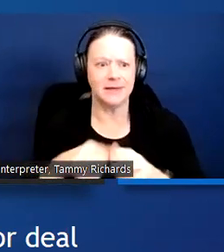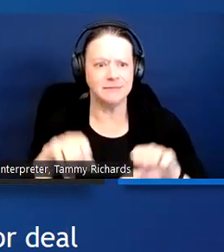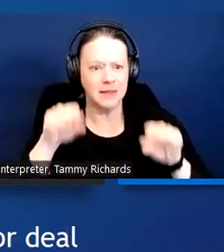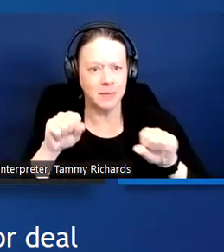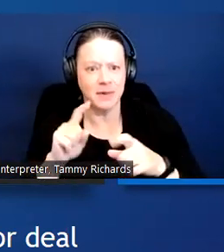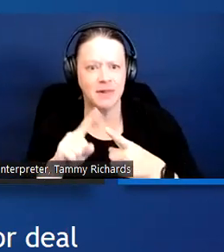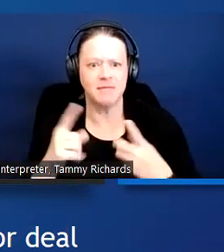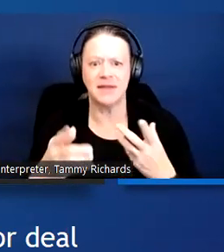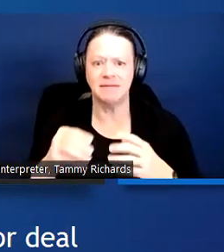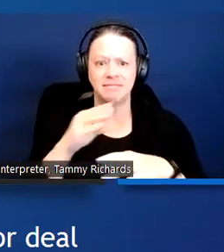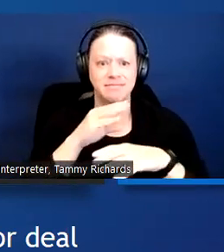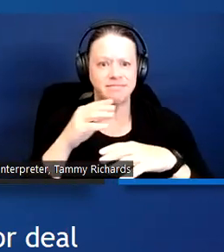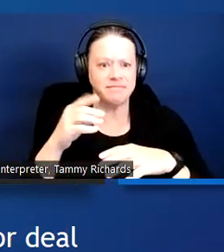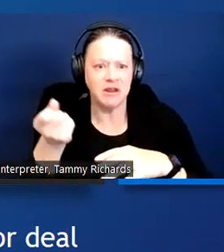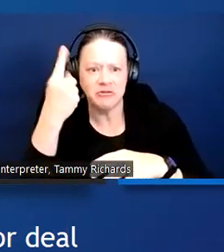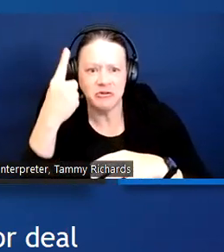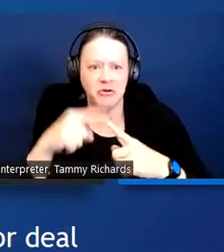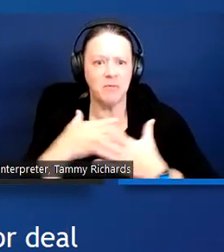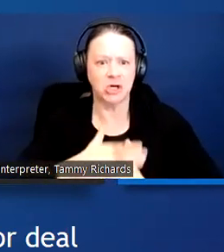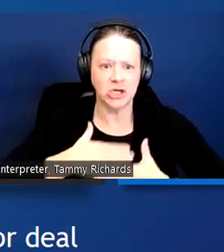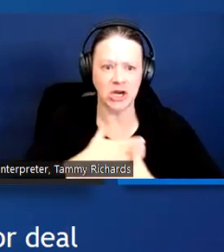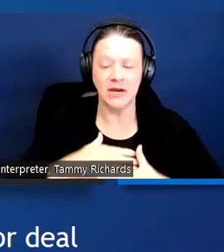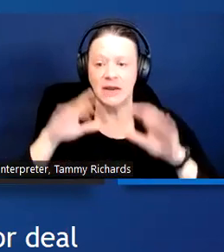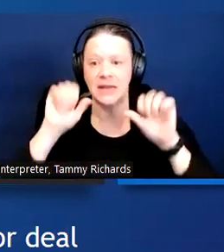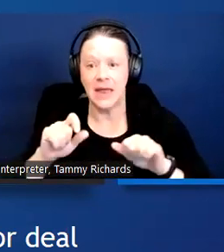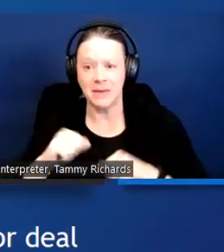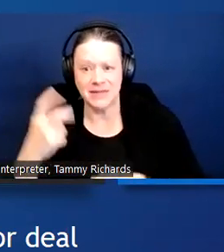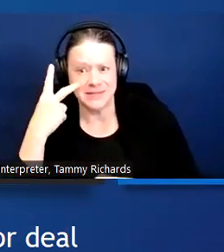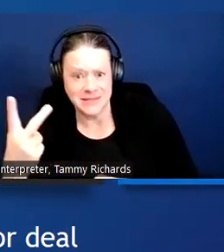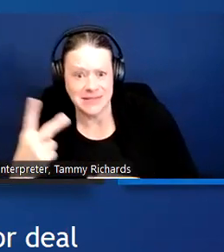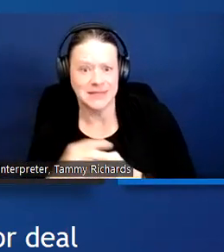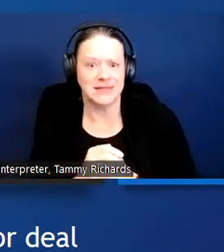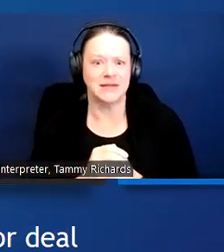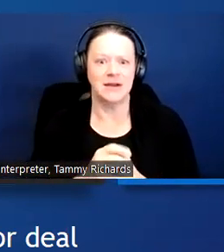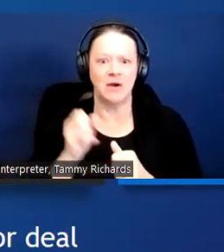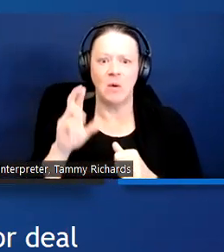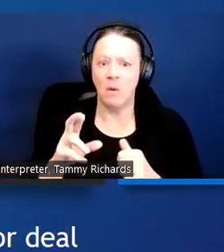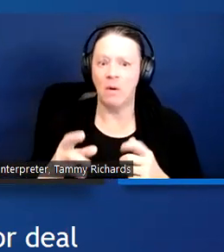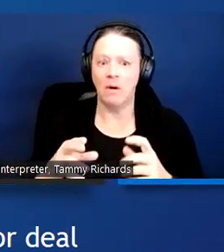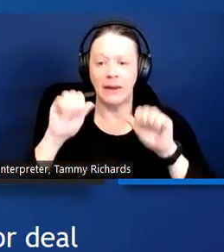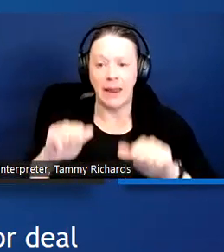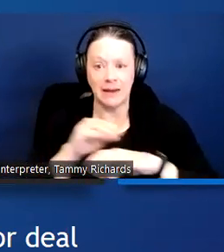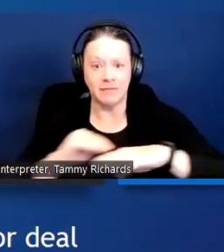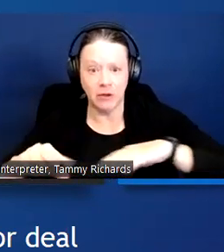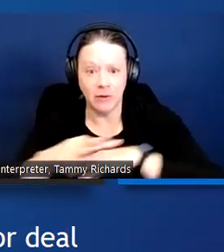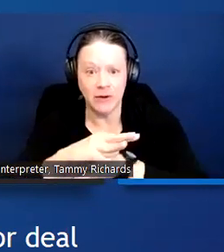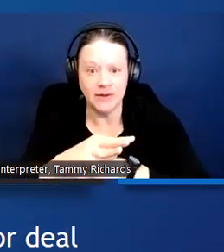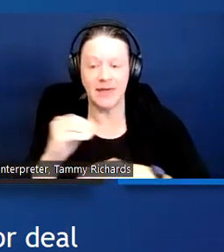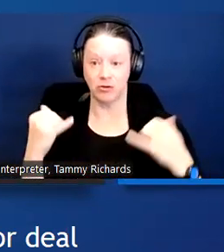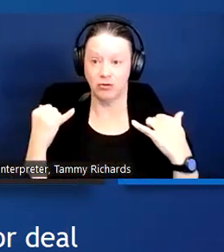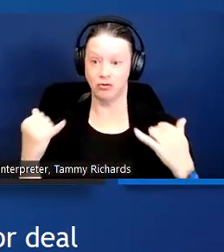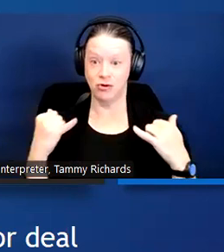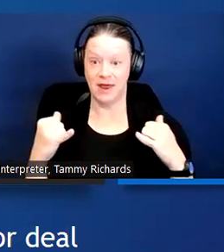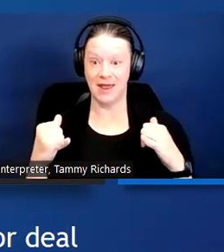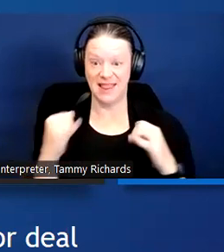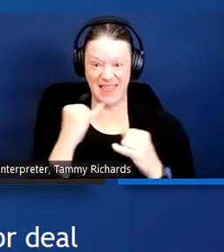or appreciated, capable of being influenced. And this definition is the one we're going to focus on today,